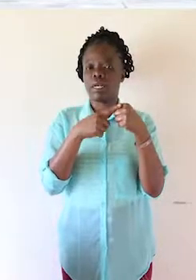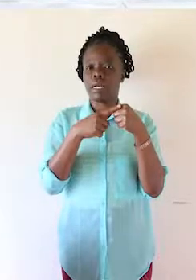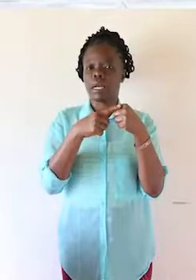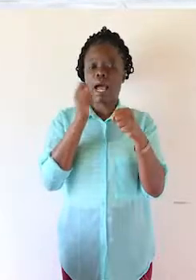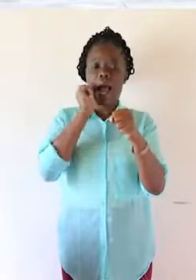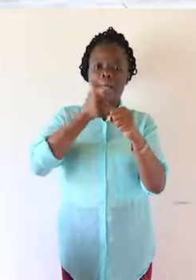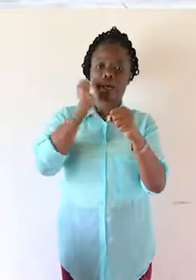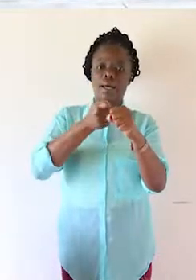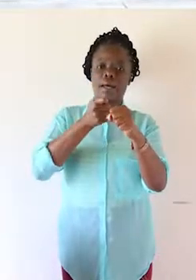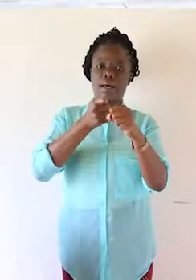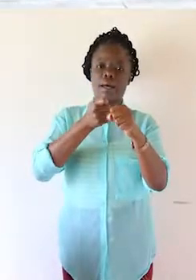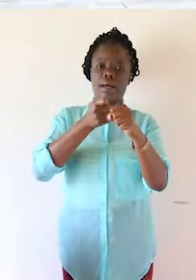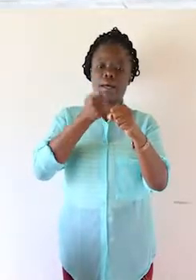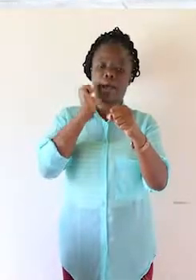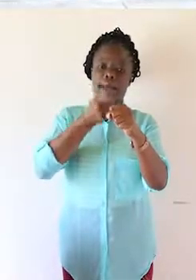have